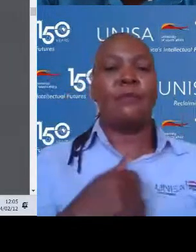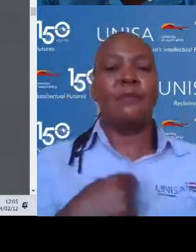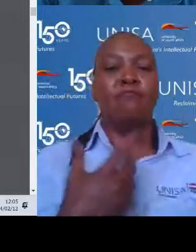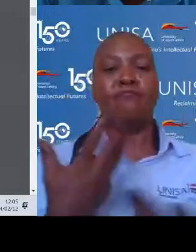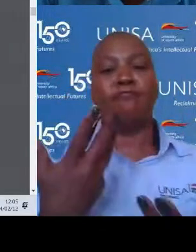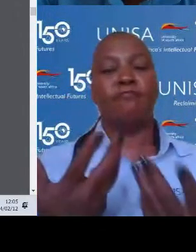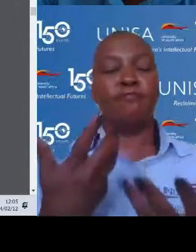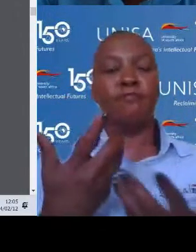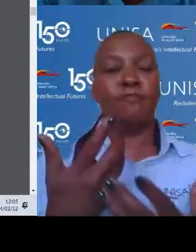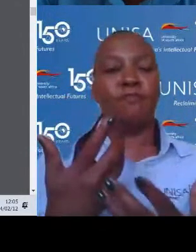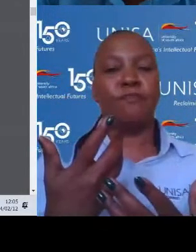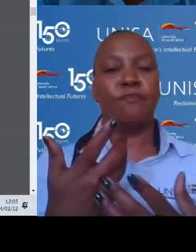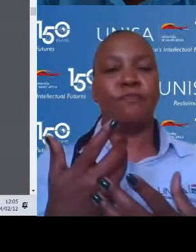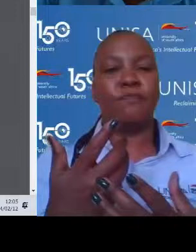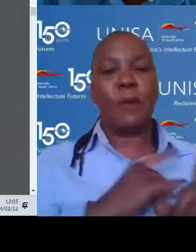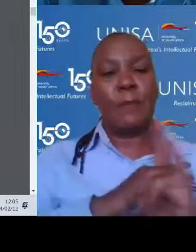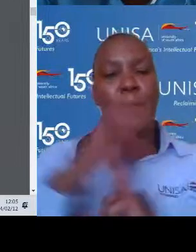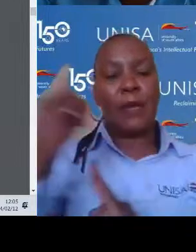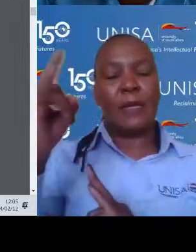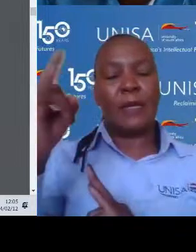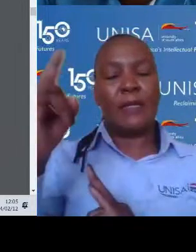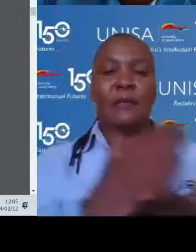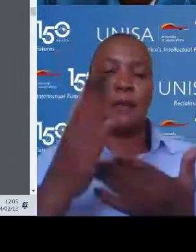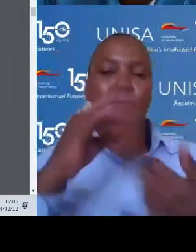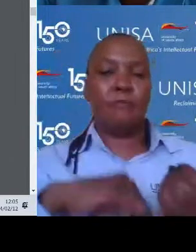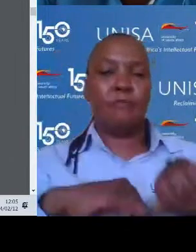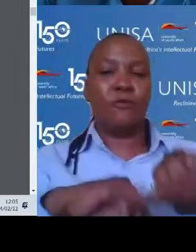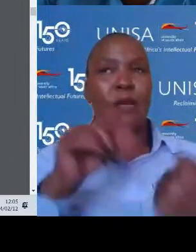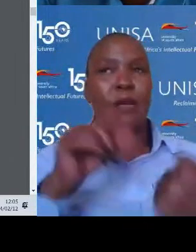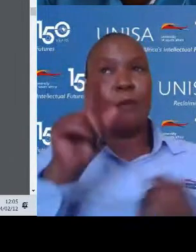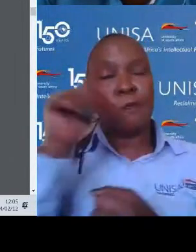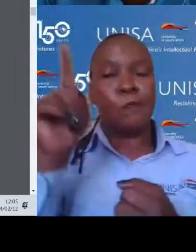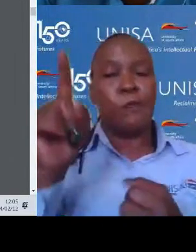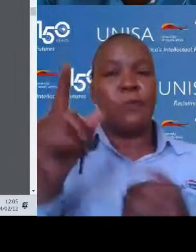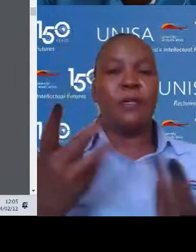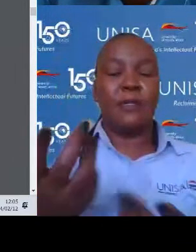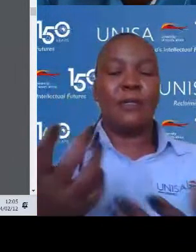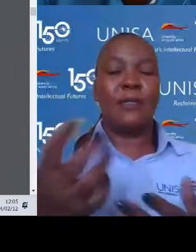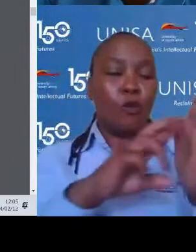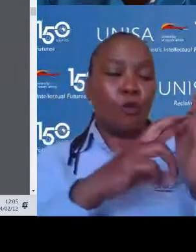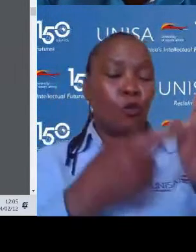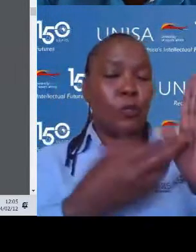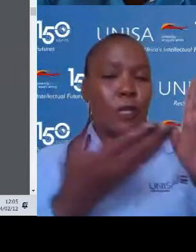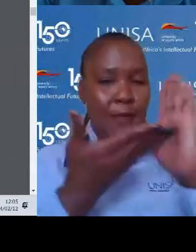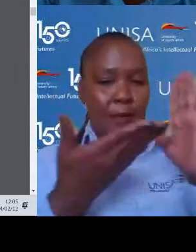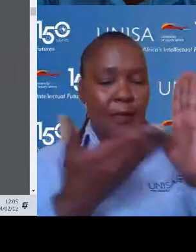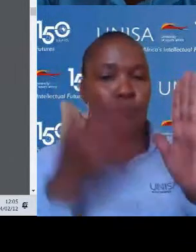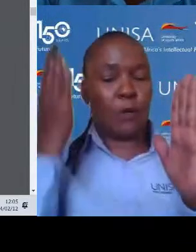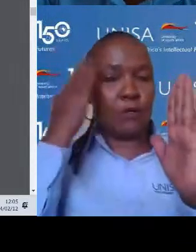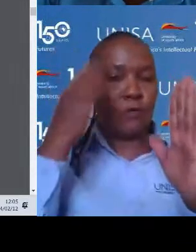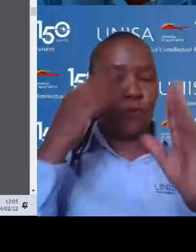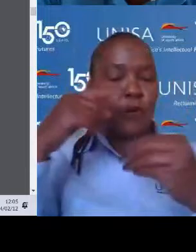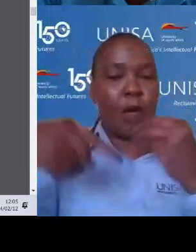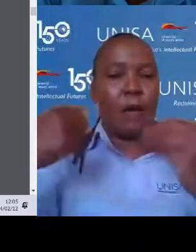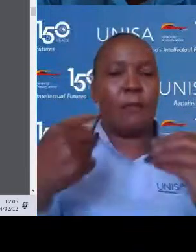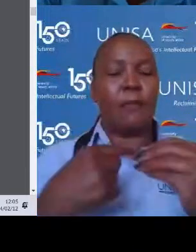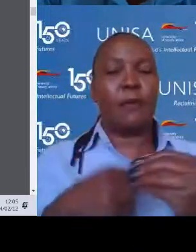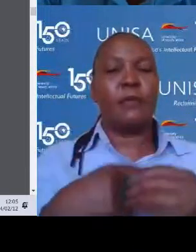passed certain modules, here are the rules that you must know about if you wanted to be